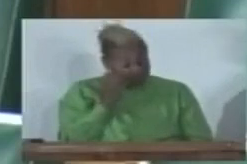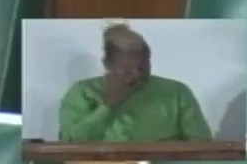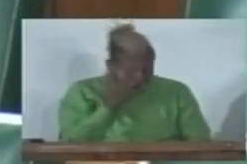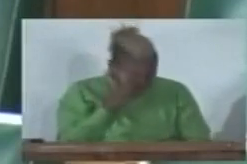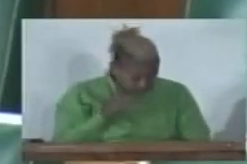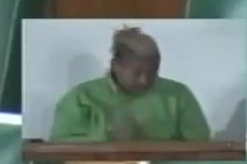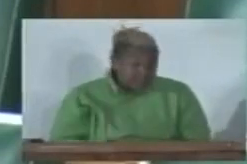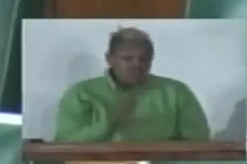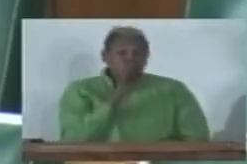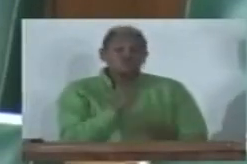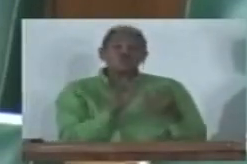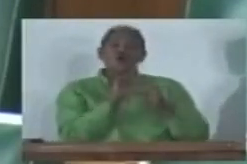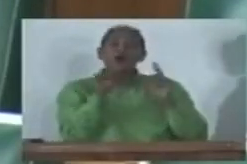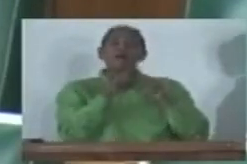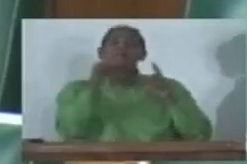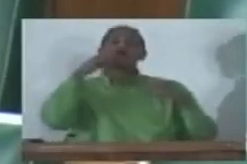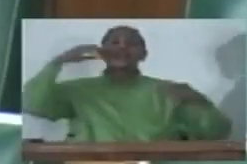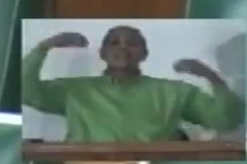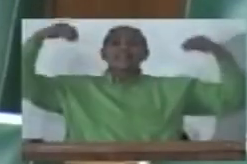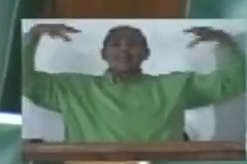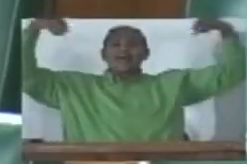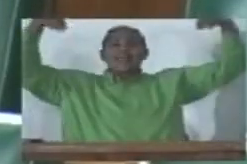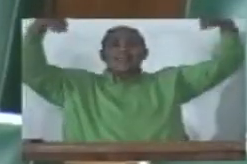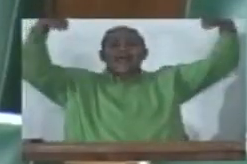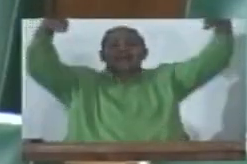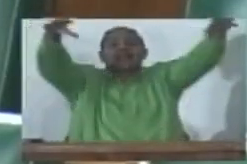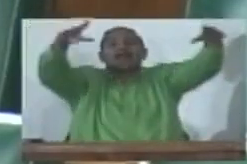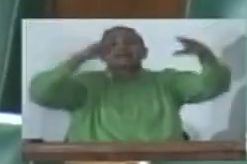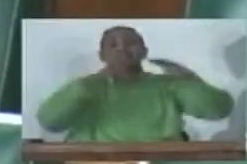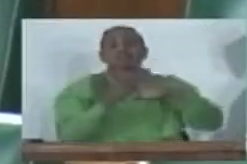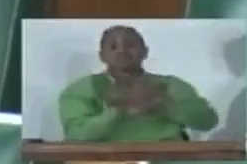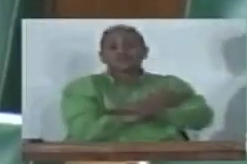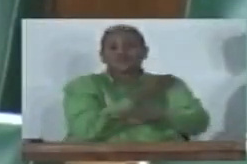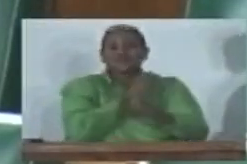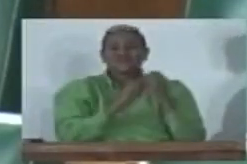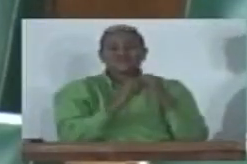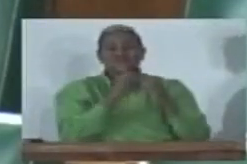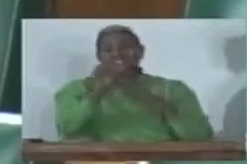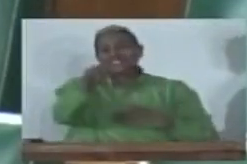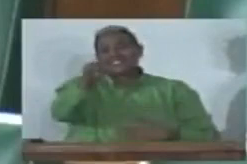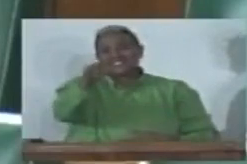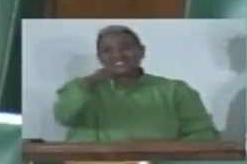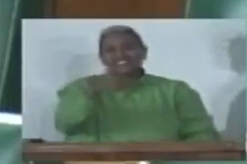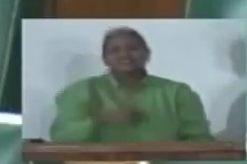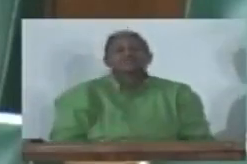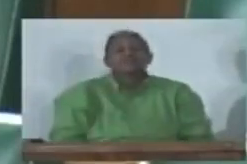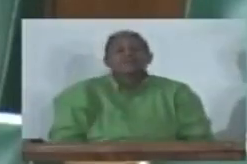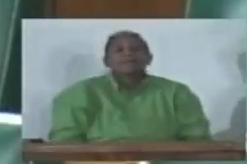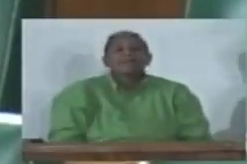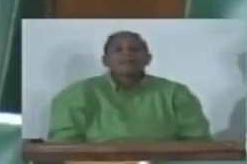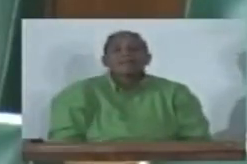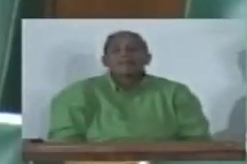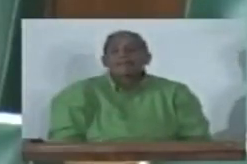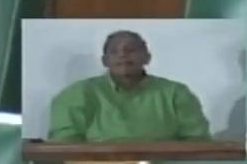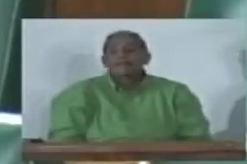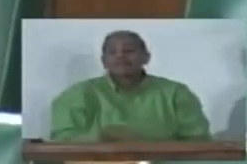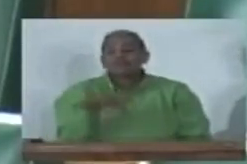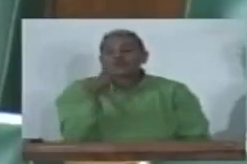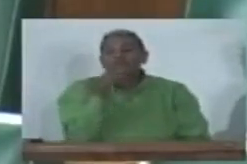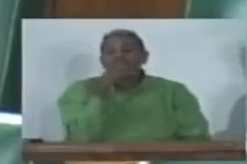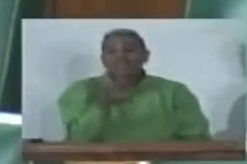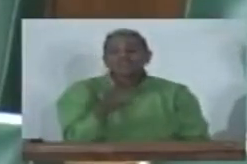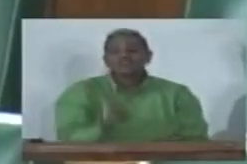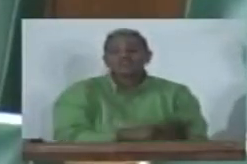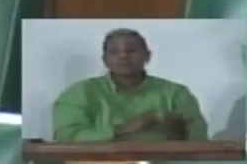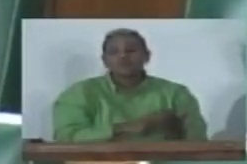It spoke about the lighting, to improve the lighting. Now, even those of us who are here sometimes have challenge